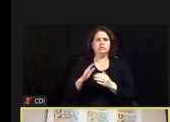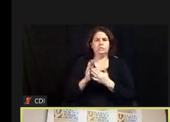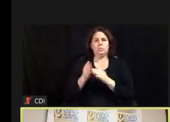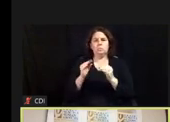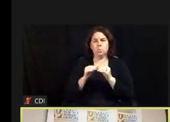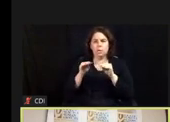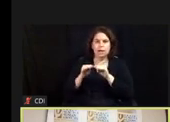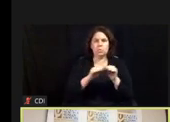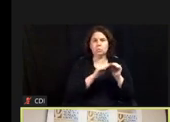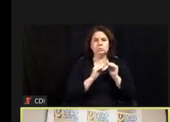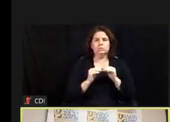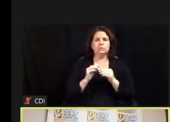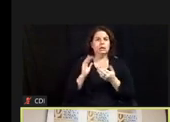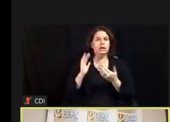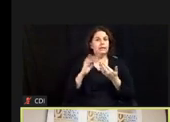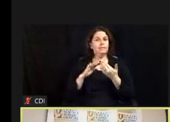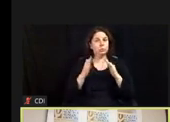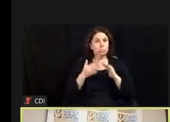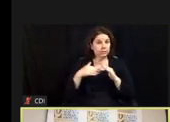slide, please.